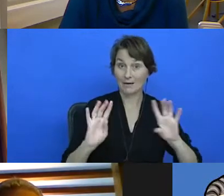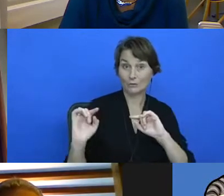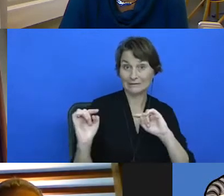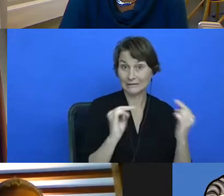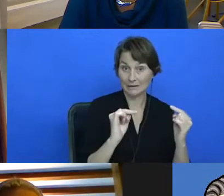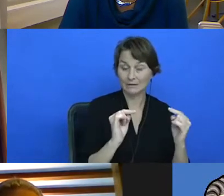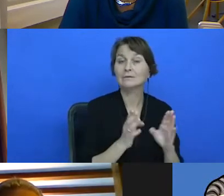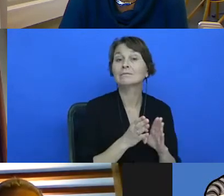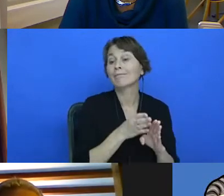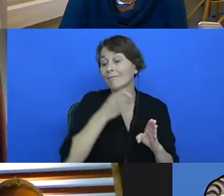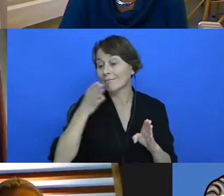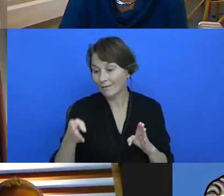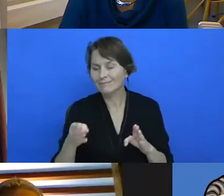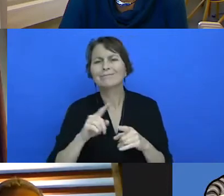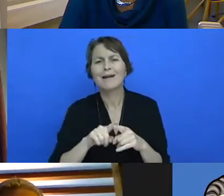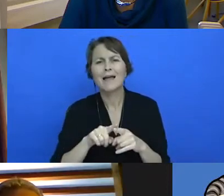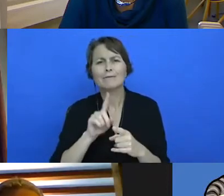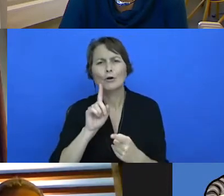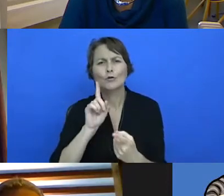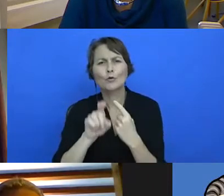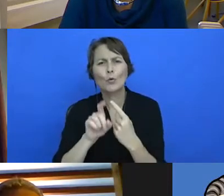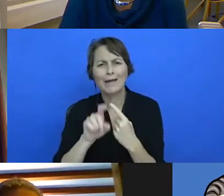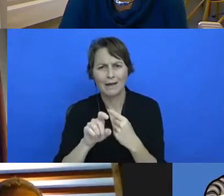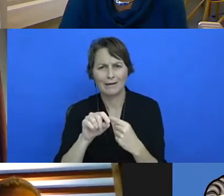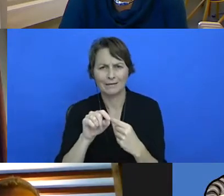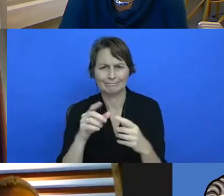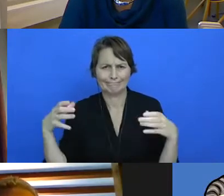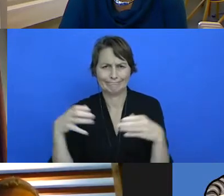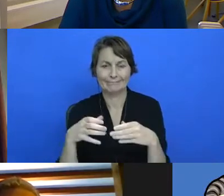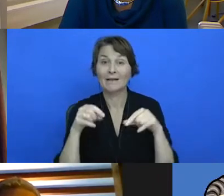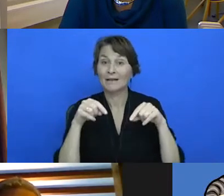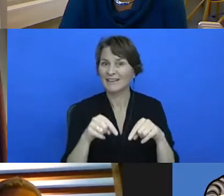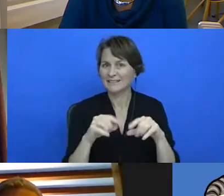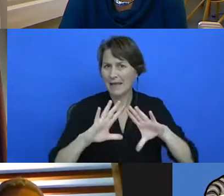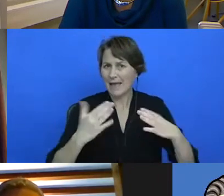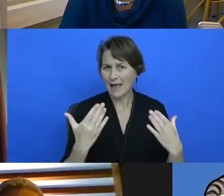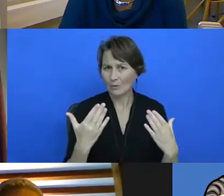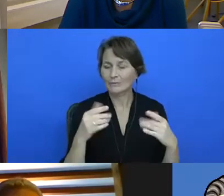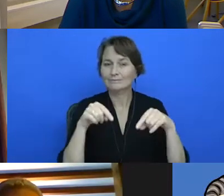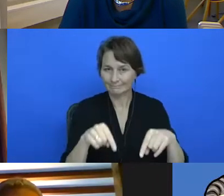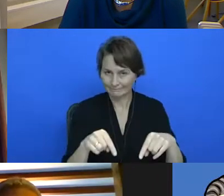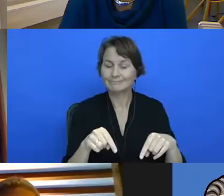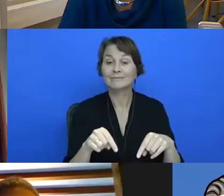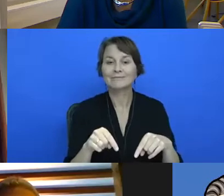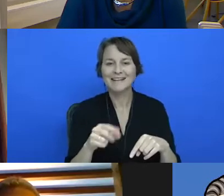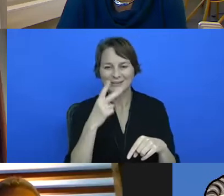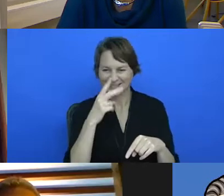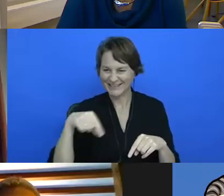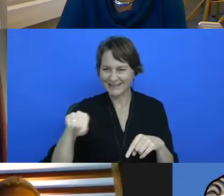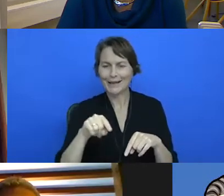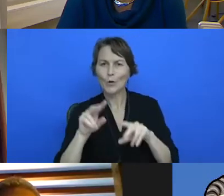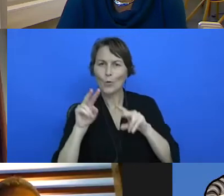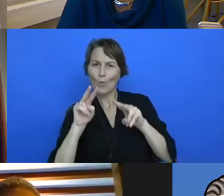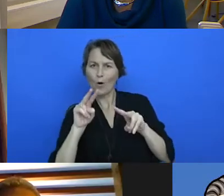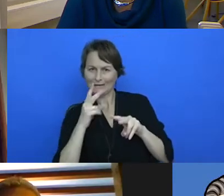session. And the format of the panel discussion is this webinar, where the audience members can see and hear the